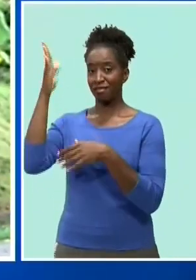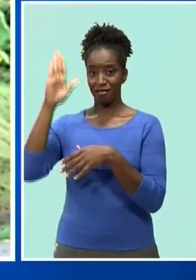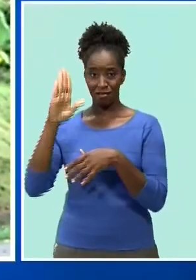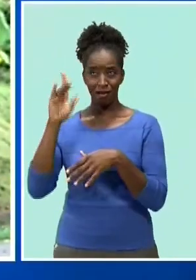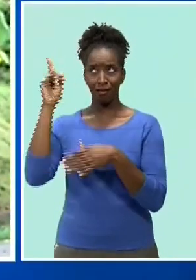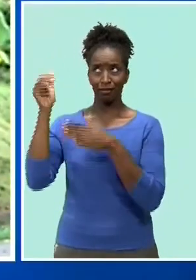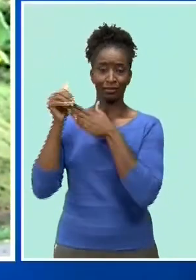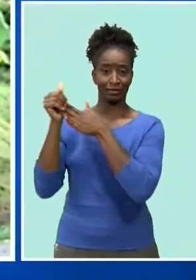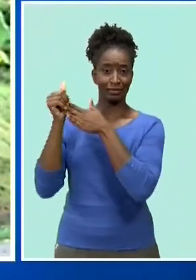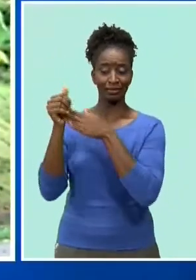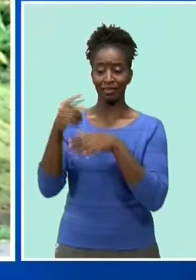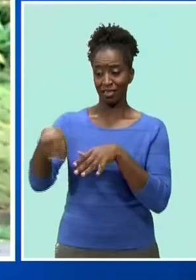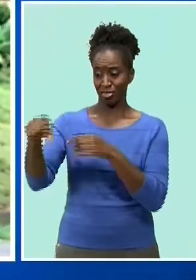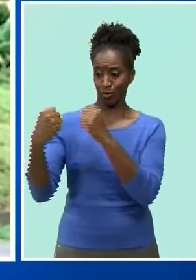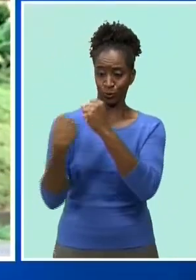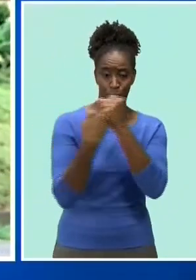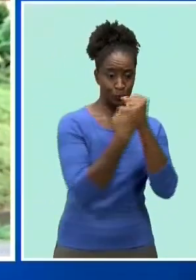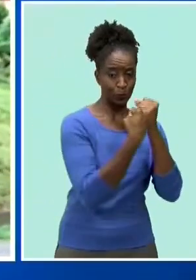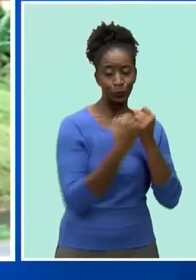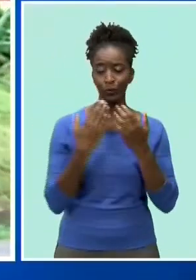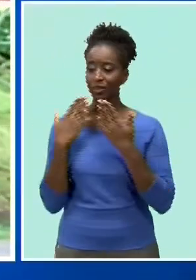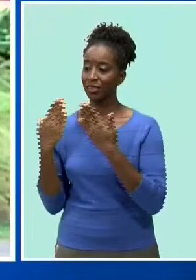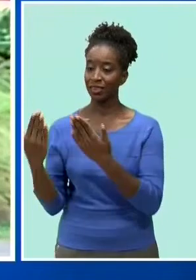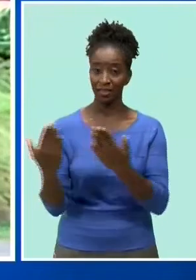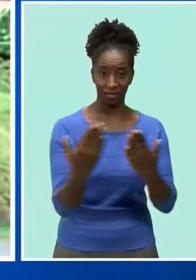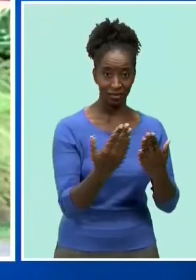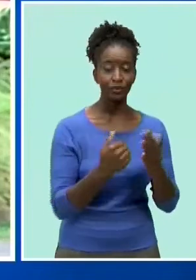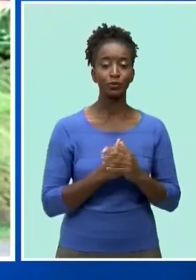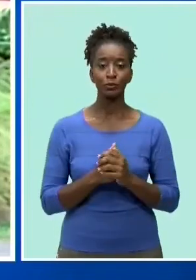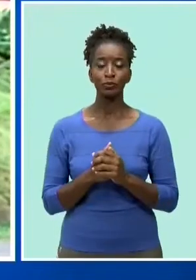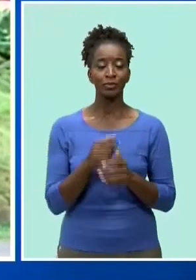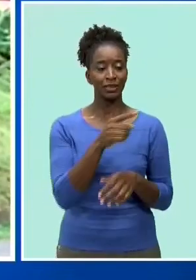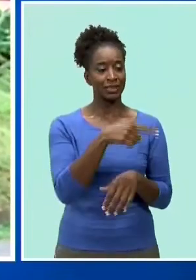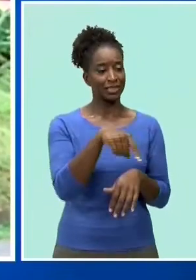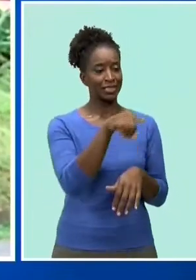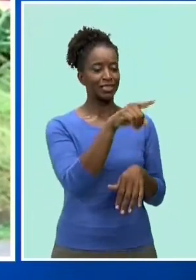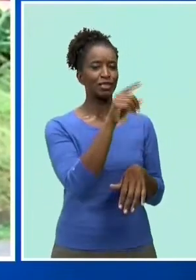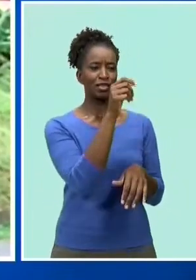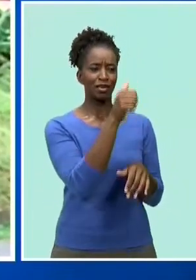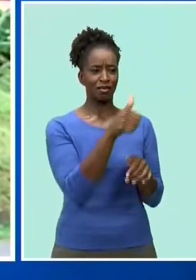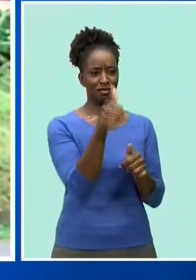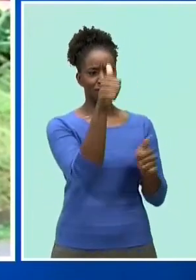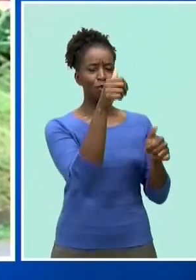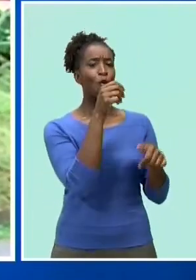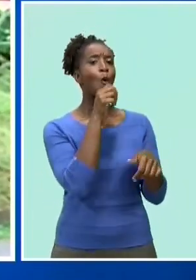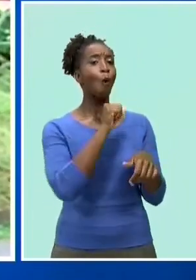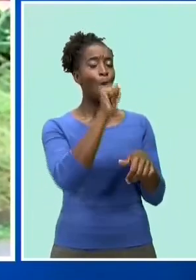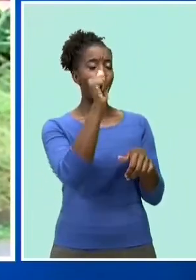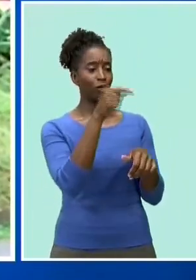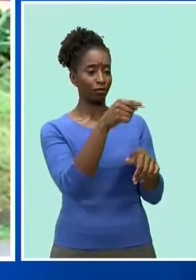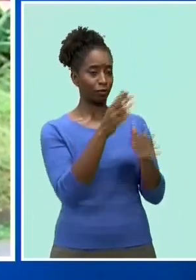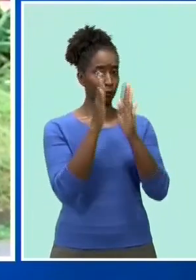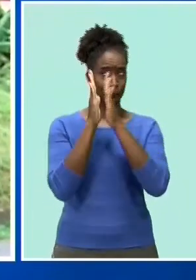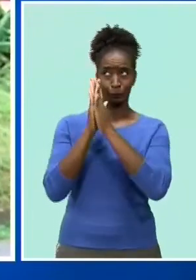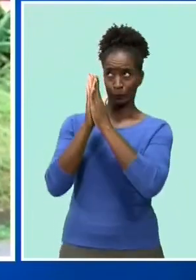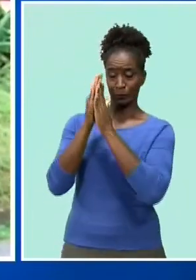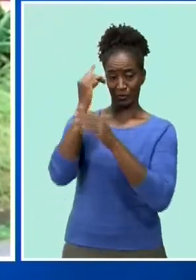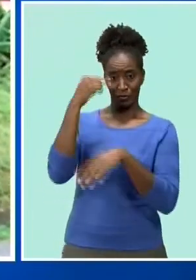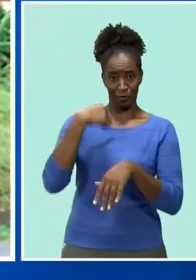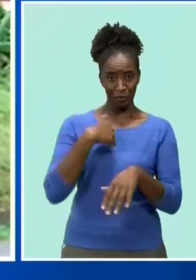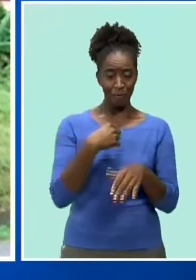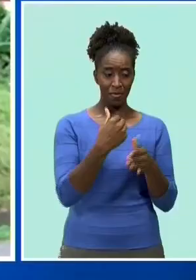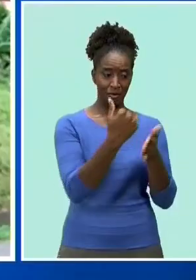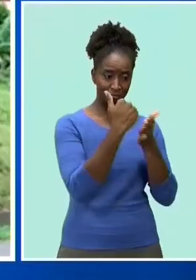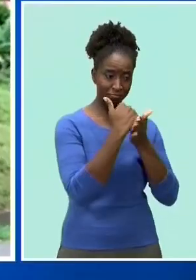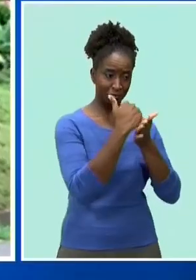started. And thank you for my elders who prayed for me, who guided me along the way. And when